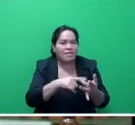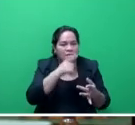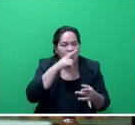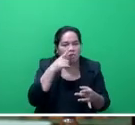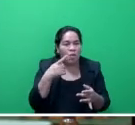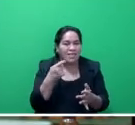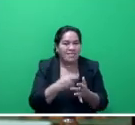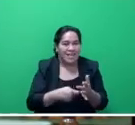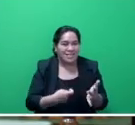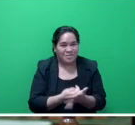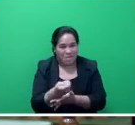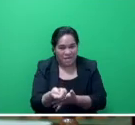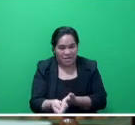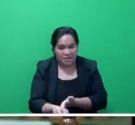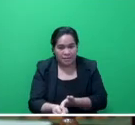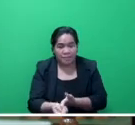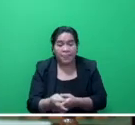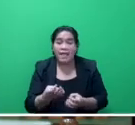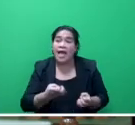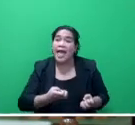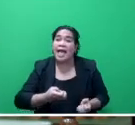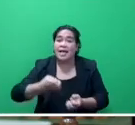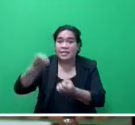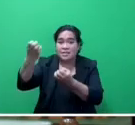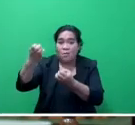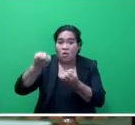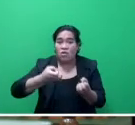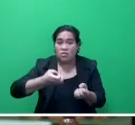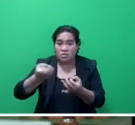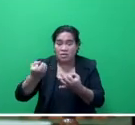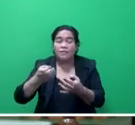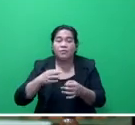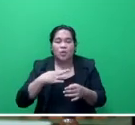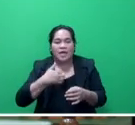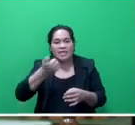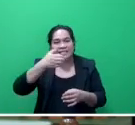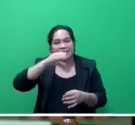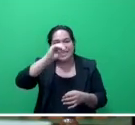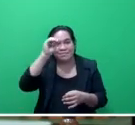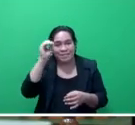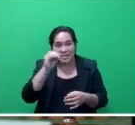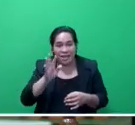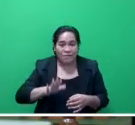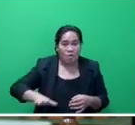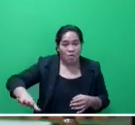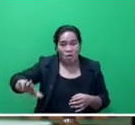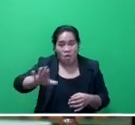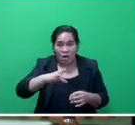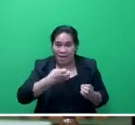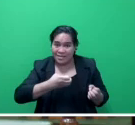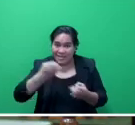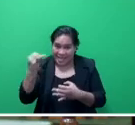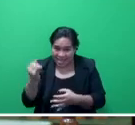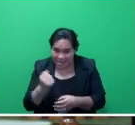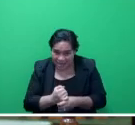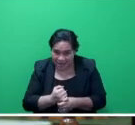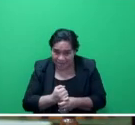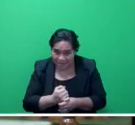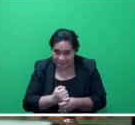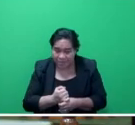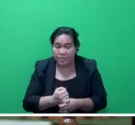Mr. Speaker, sir, currently the export income deduction incentive is 60% of all export income.